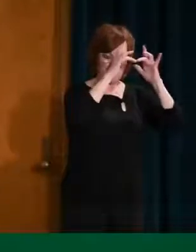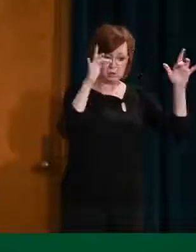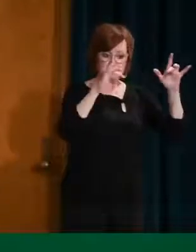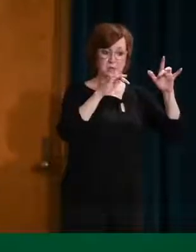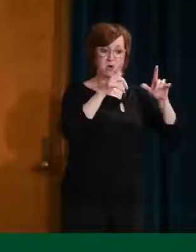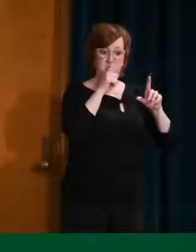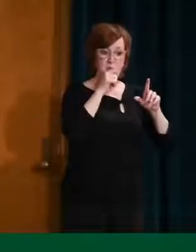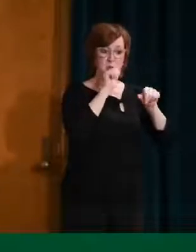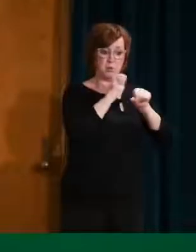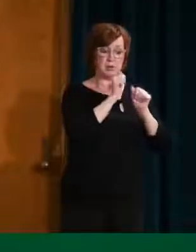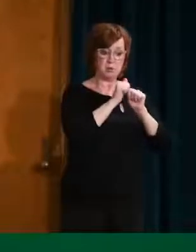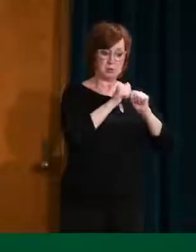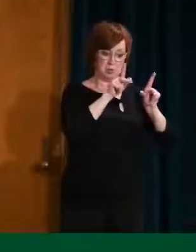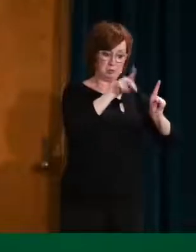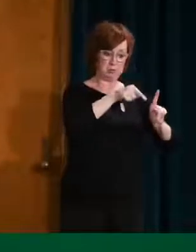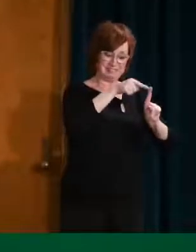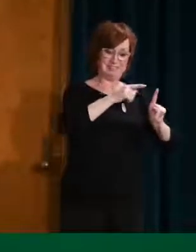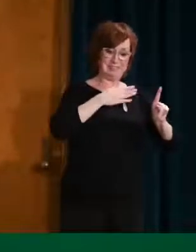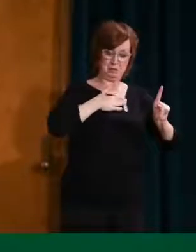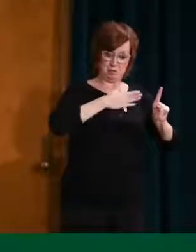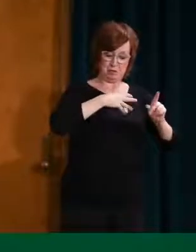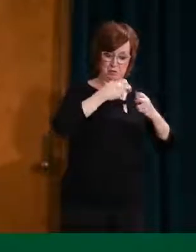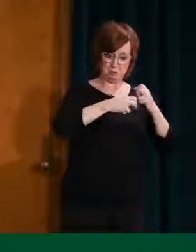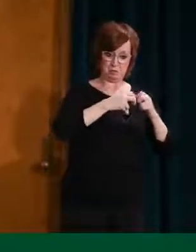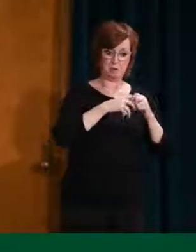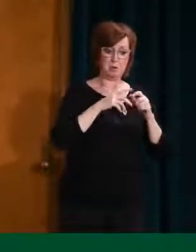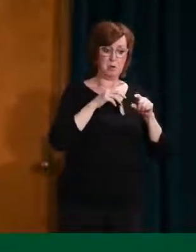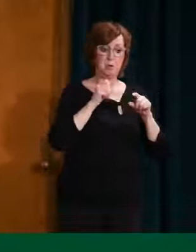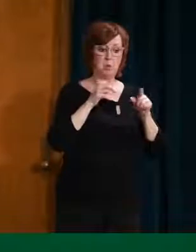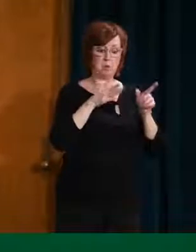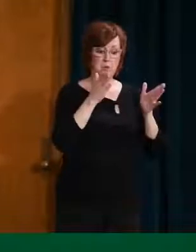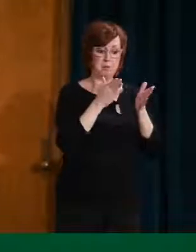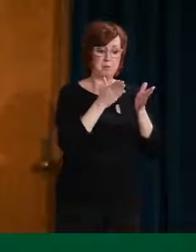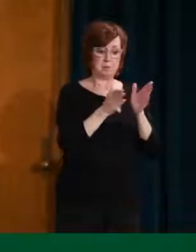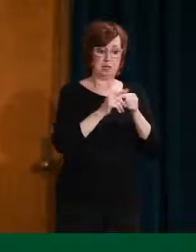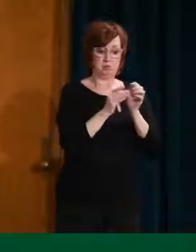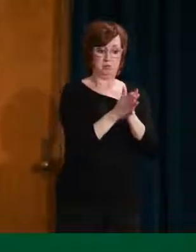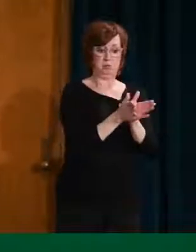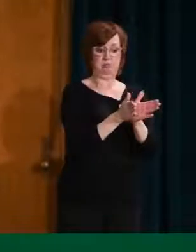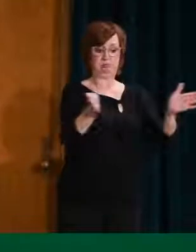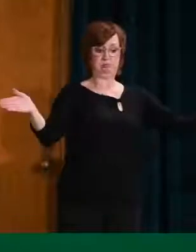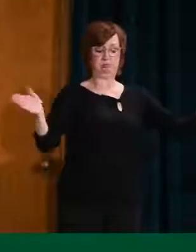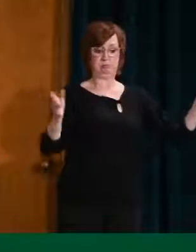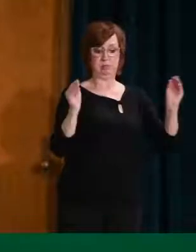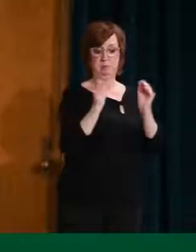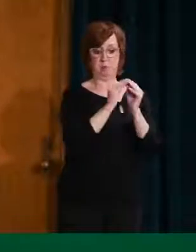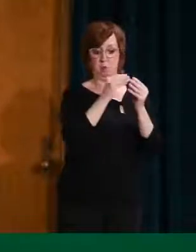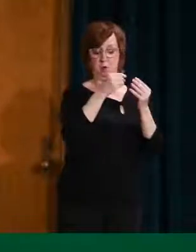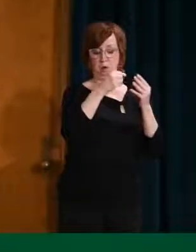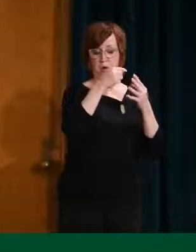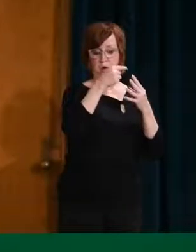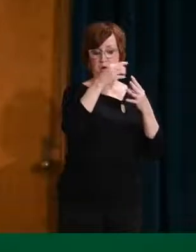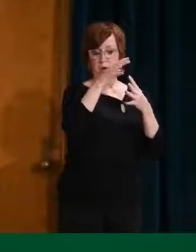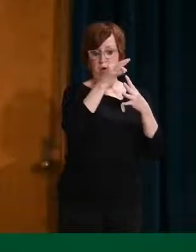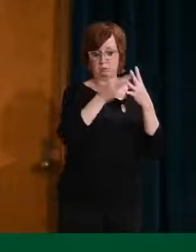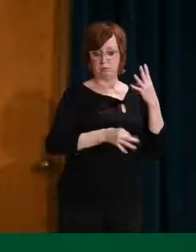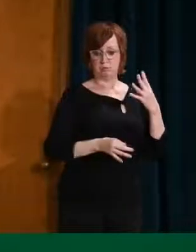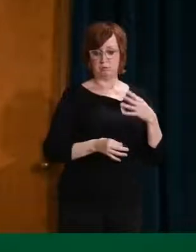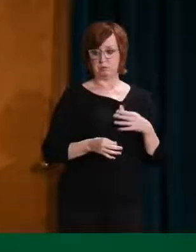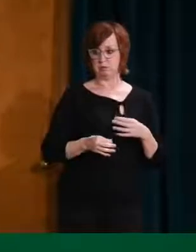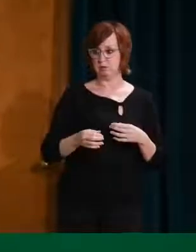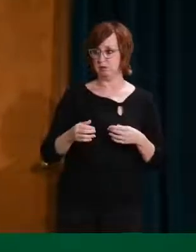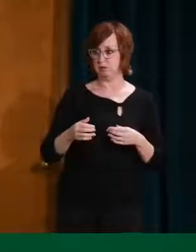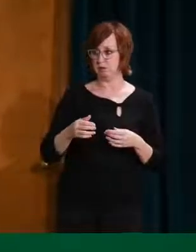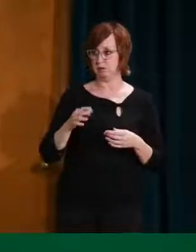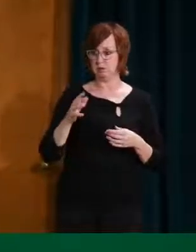board to expand the use to prevent the spread? Thanks. So, Dr. Shaw, I can speak to it, or would you like to speak to it